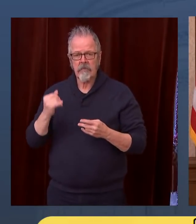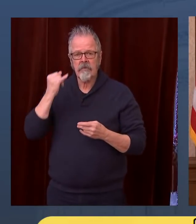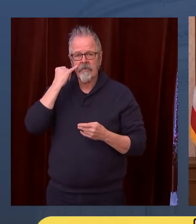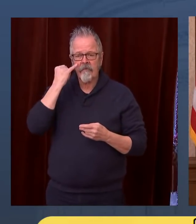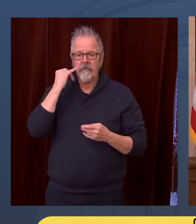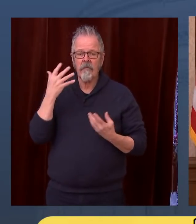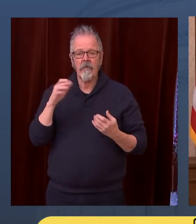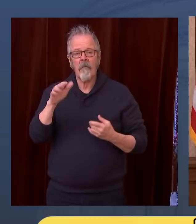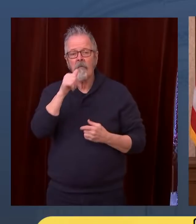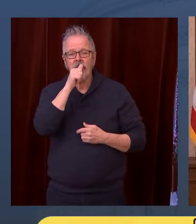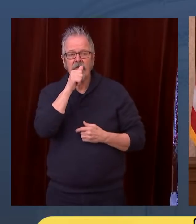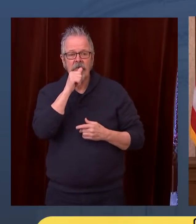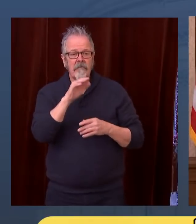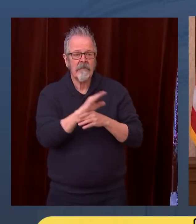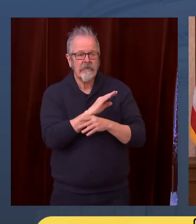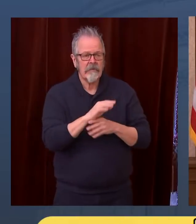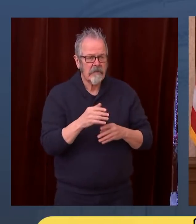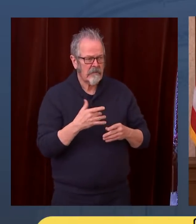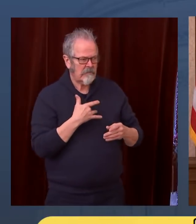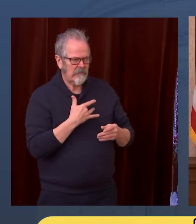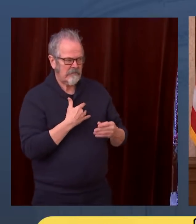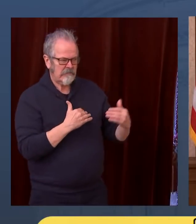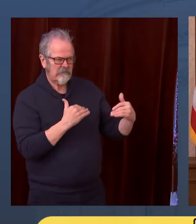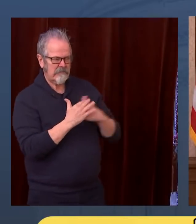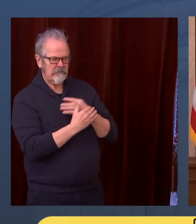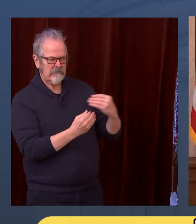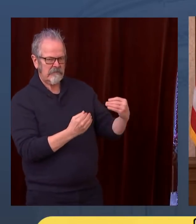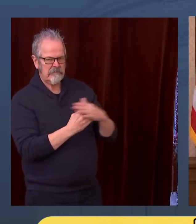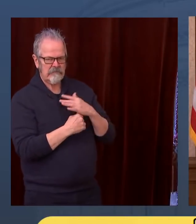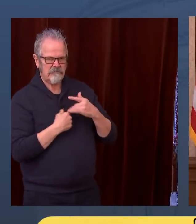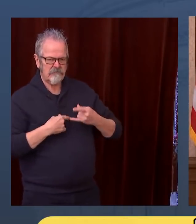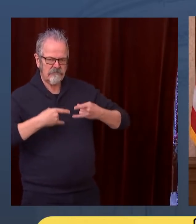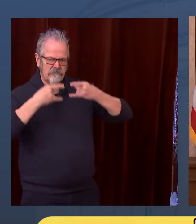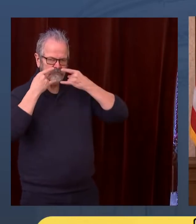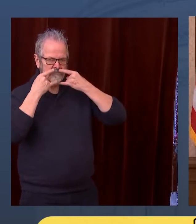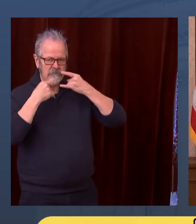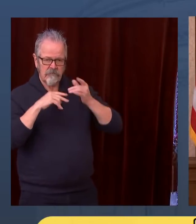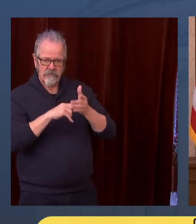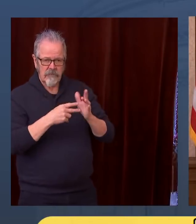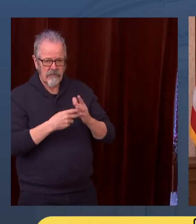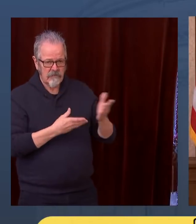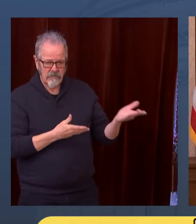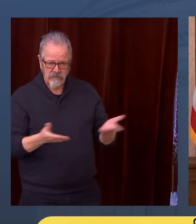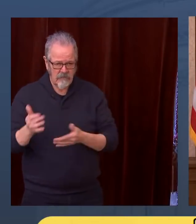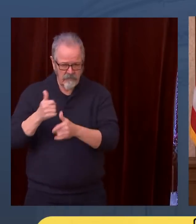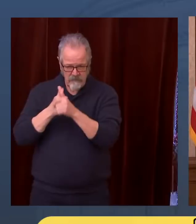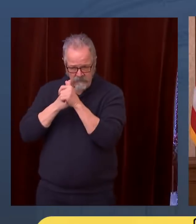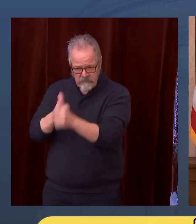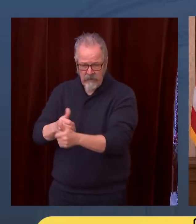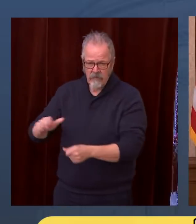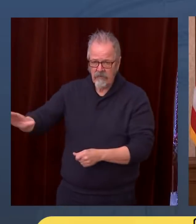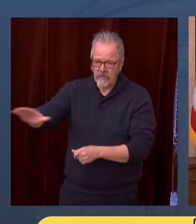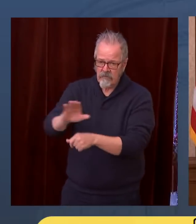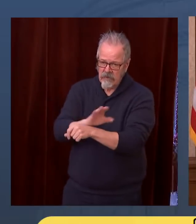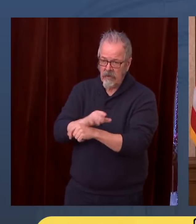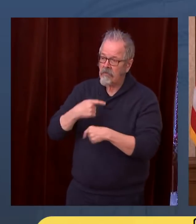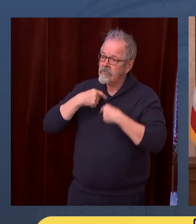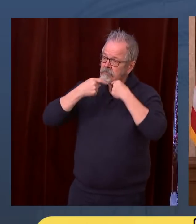require folks to wear masks. We will not remove their ability to do that. That will be independent decision